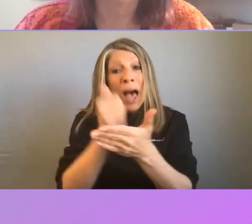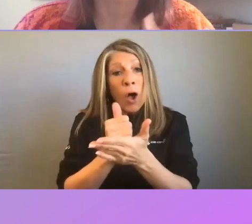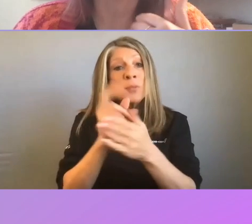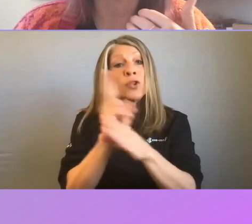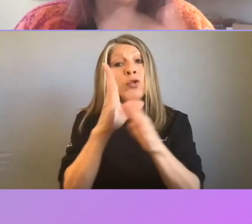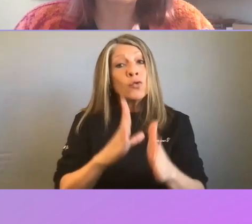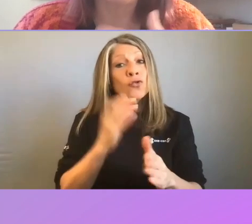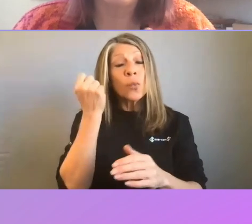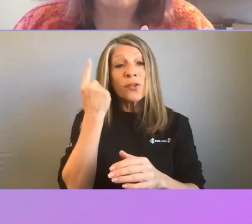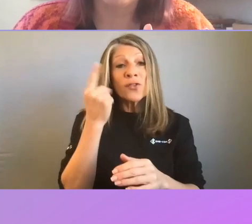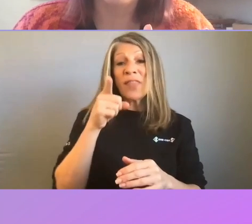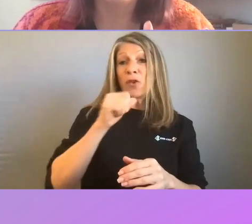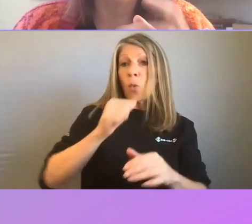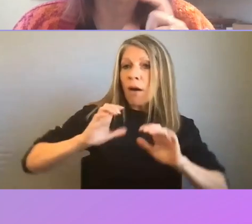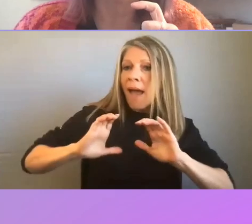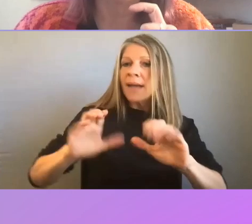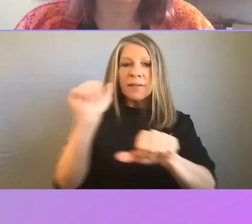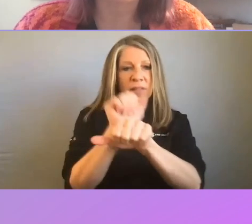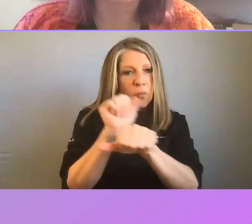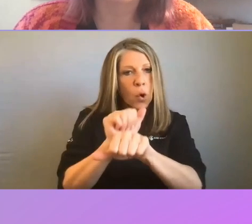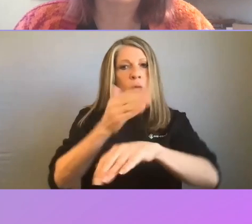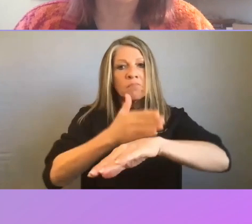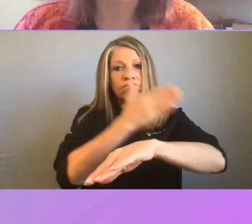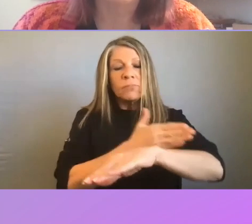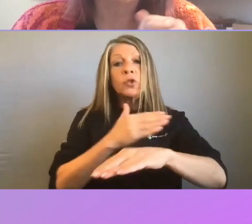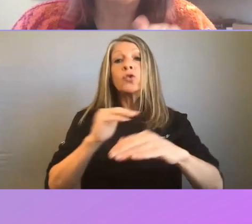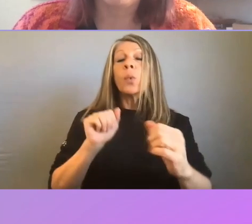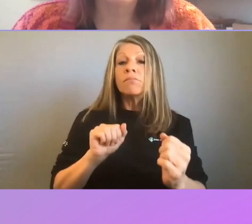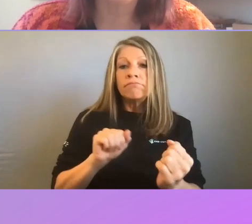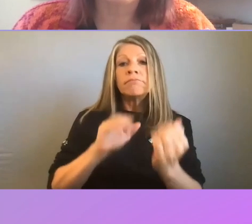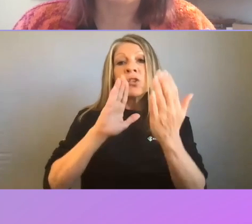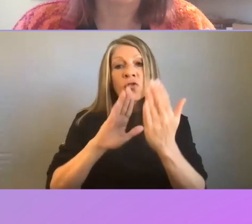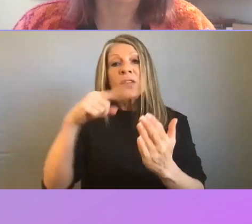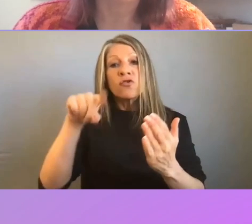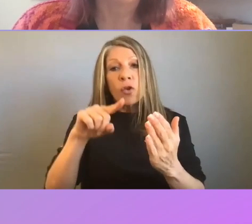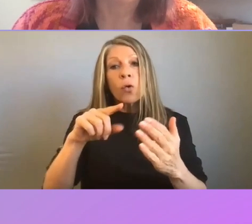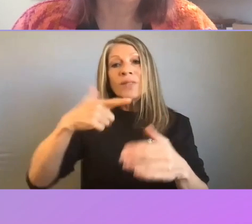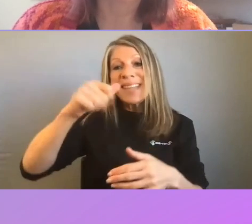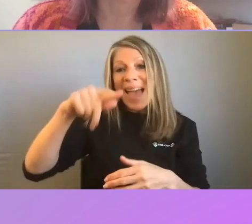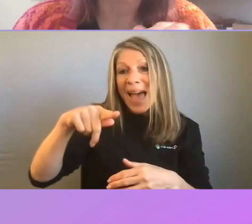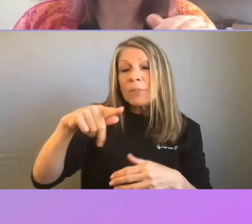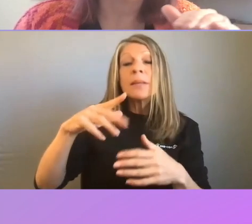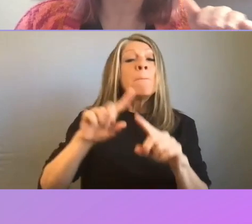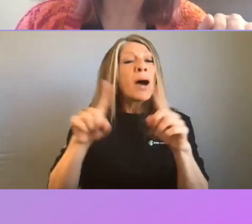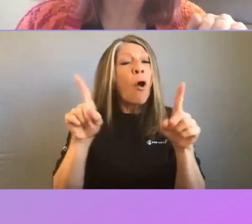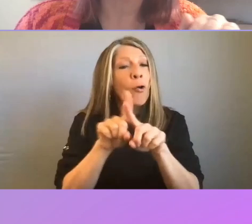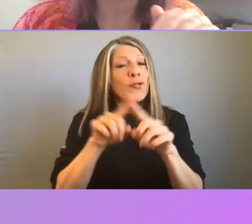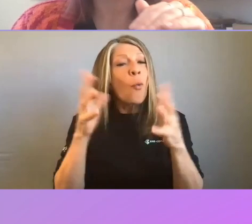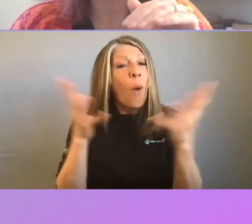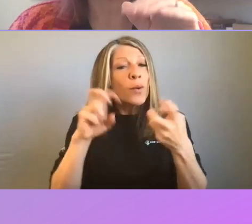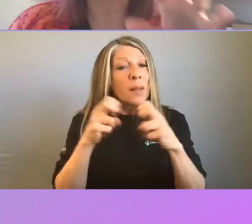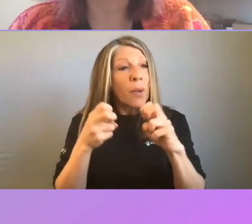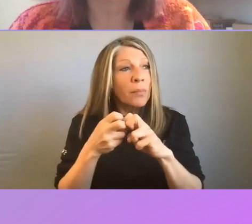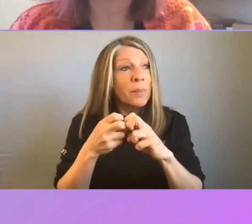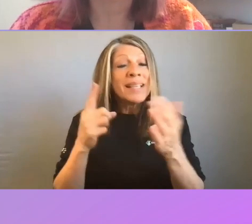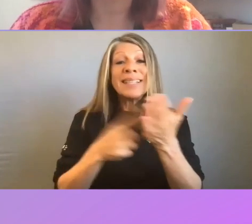understand not only that you are actively working to address those gaps, but what was the problem? And so sometimes you're